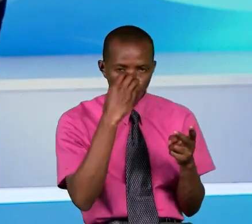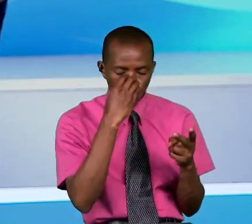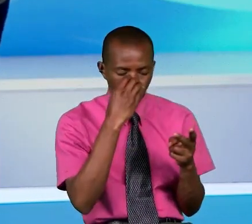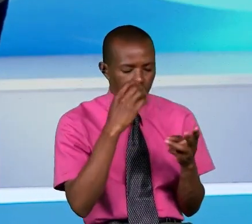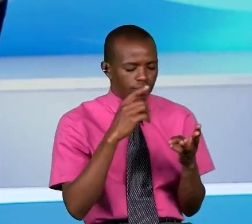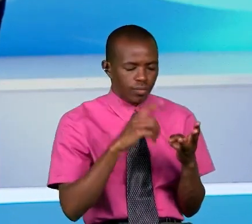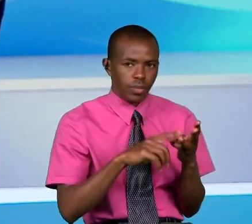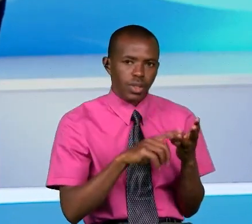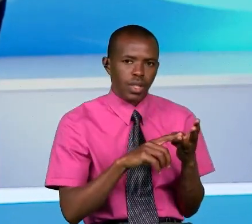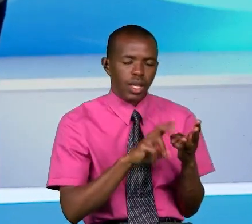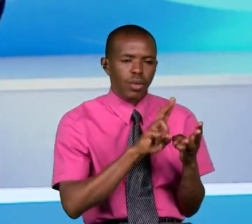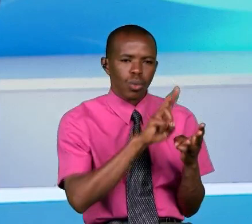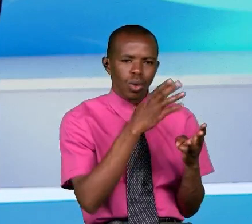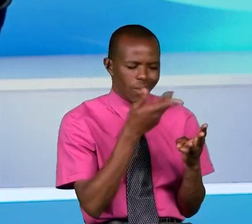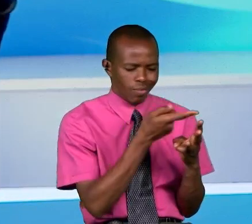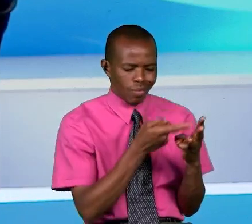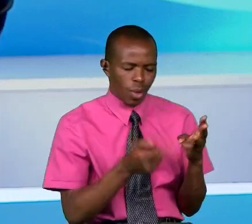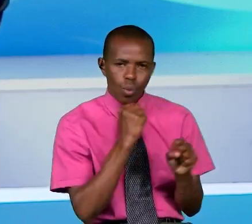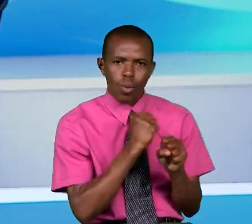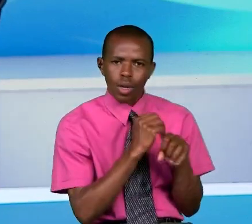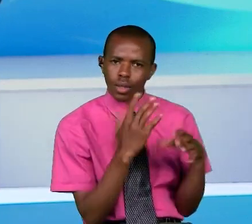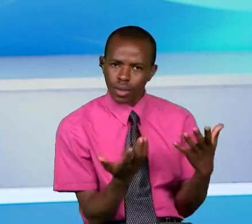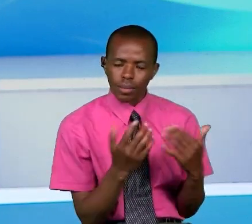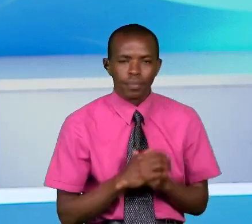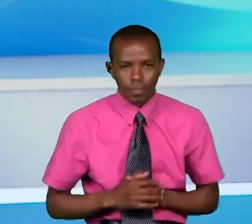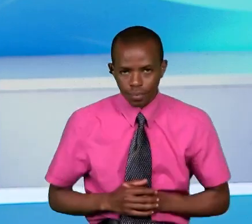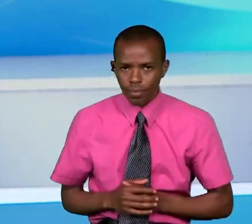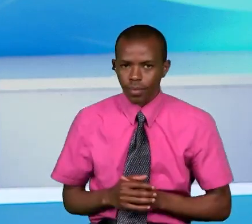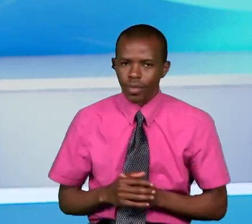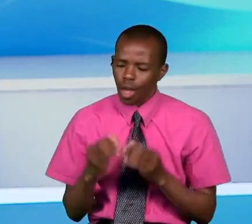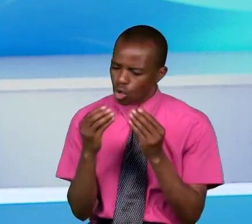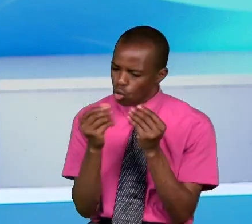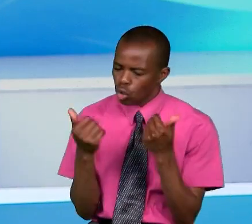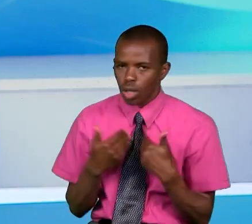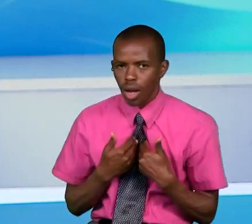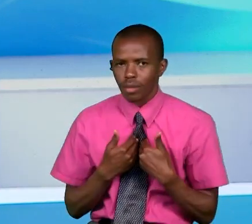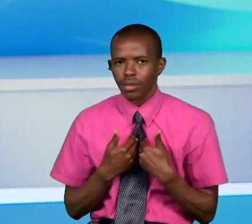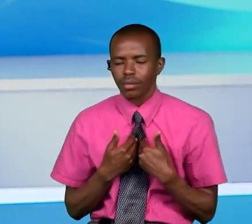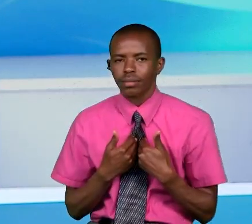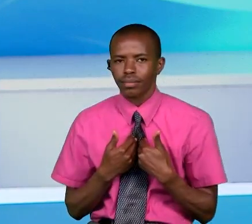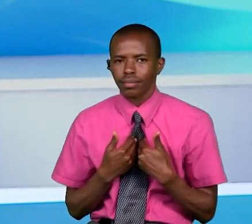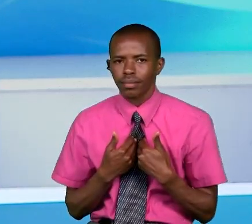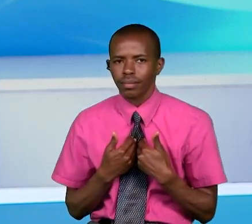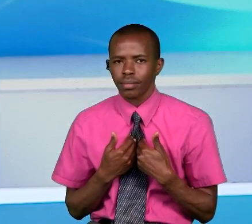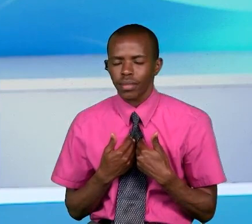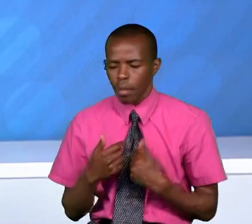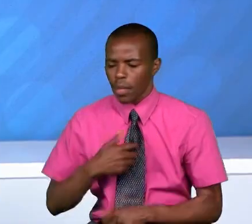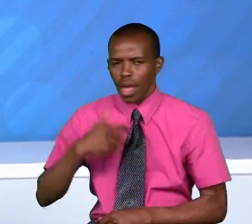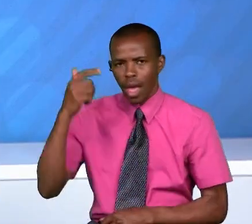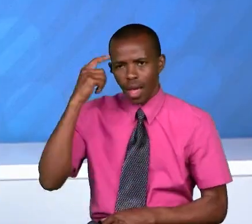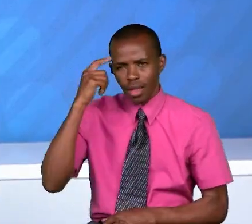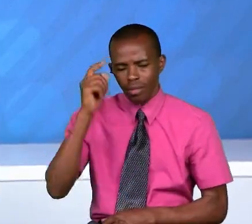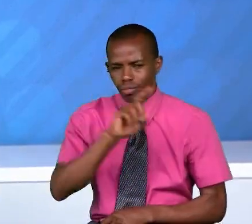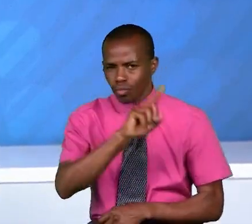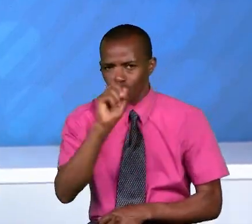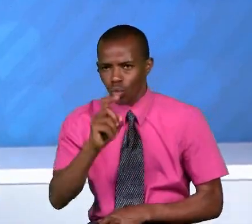and now we have the president. How is it going to work? Fred, I think there's a solution in everything. But more than that, I think to answer your question,